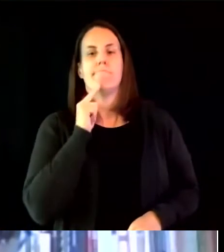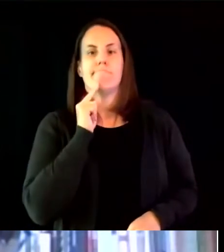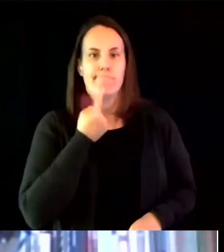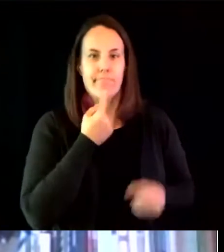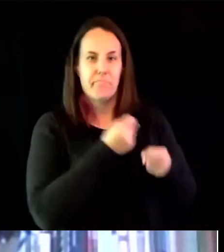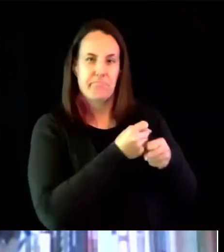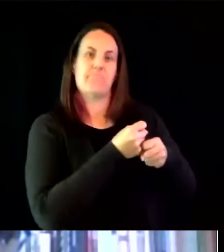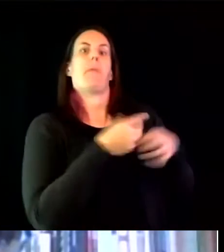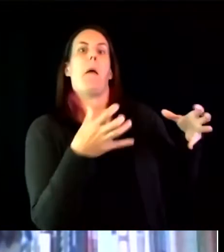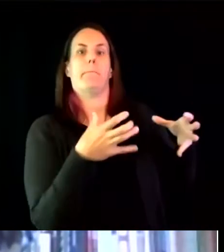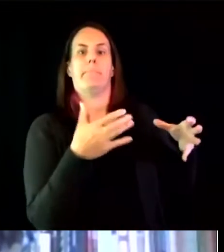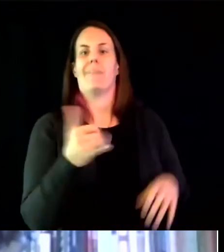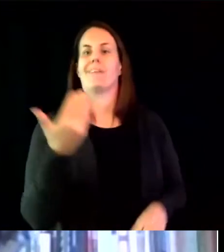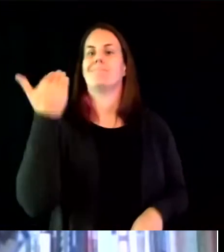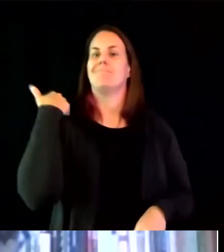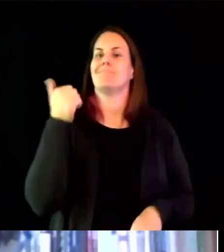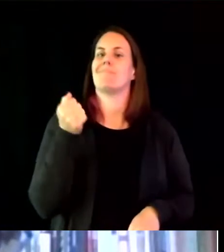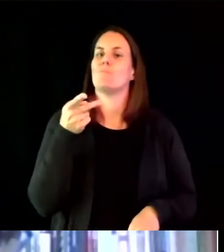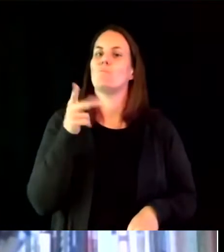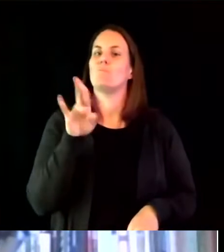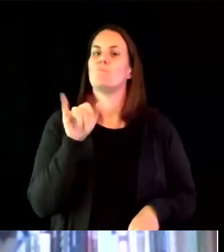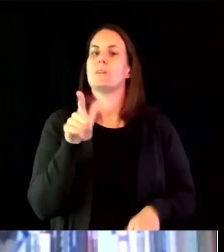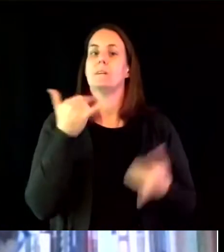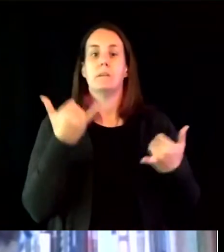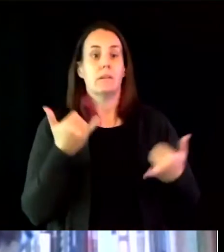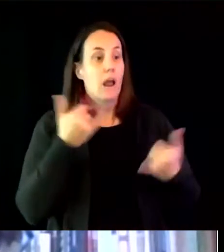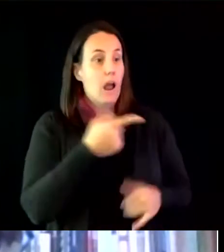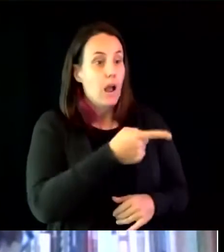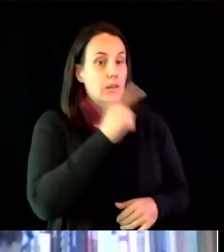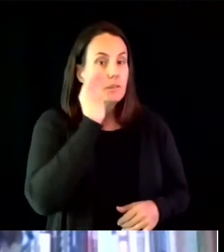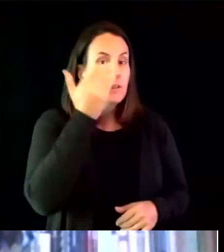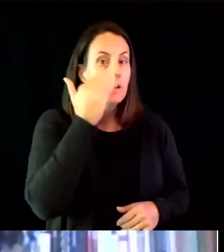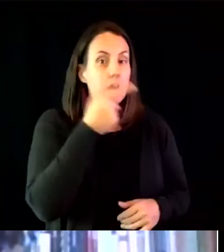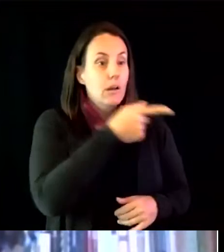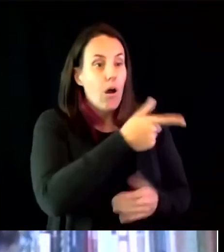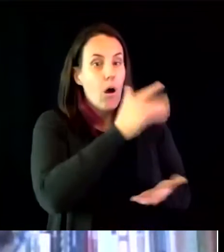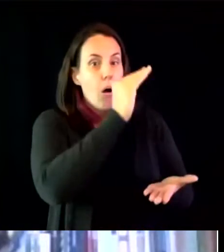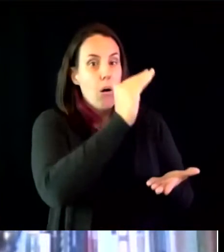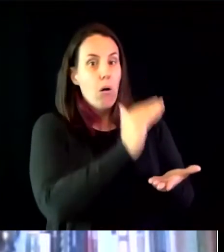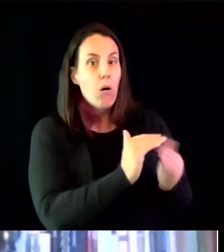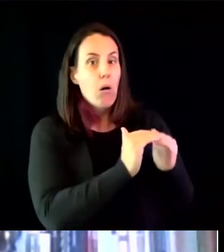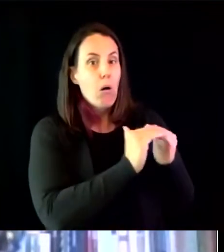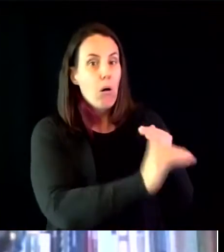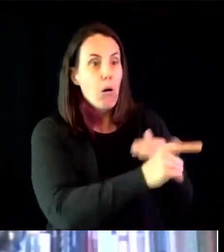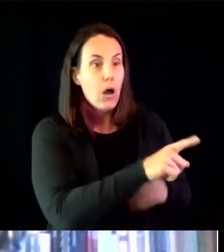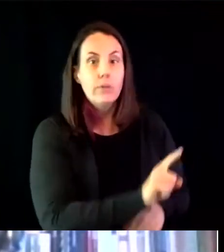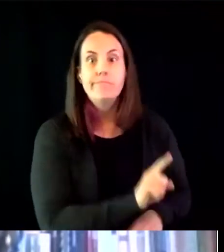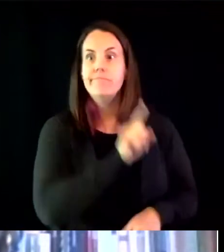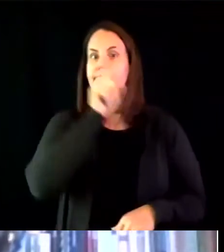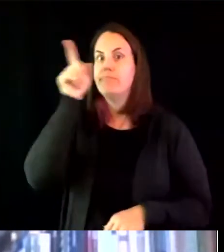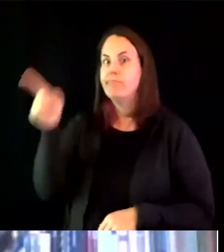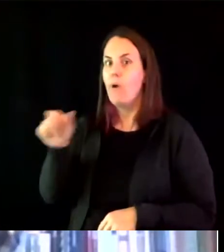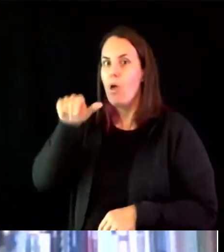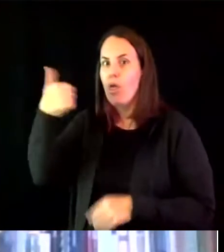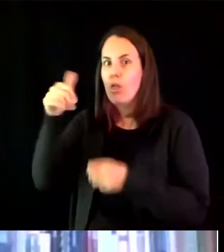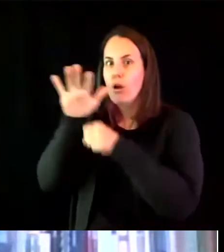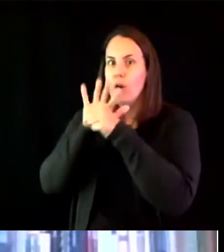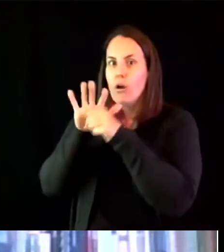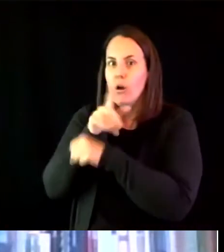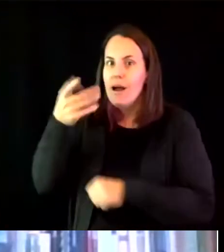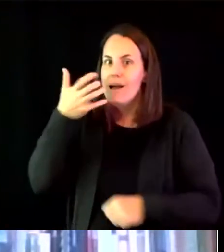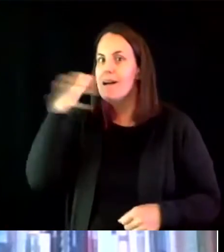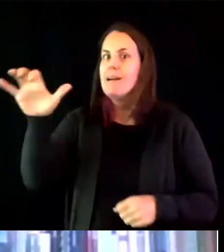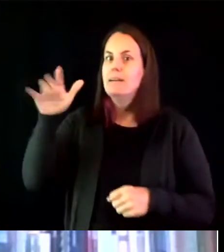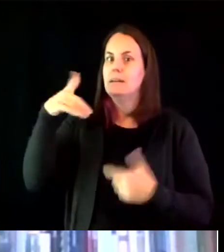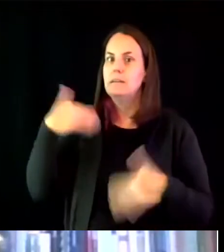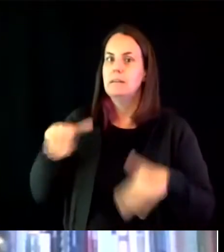another part of the state, by the time we open another ACF, the epicenter could be in another part of Wisconsin.